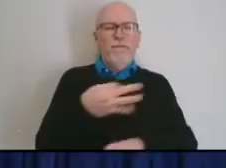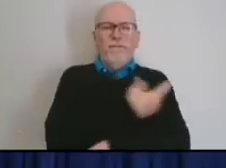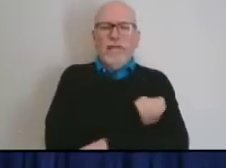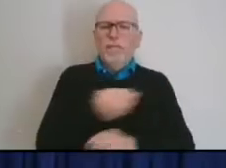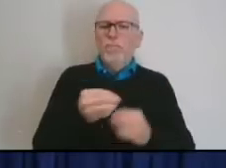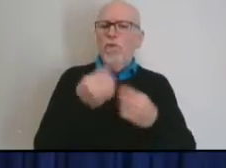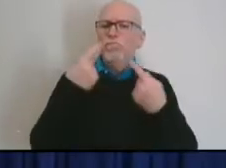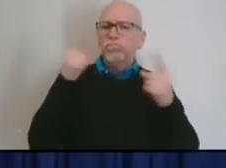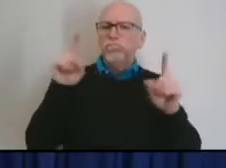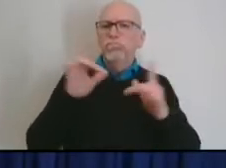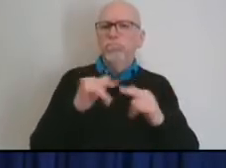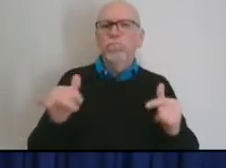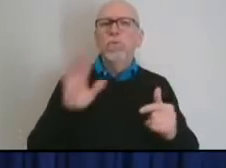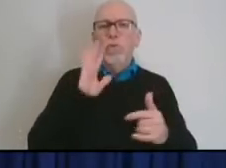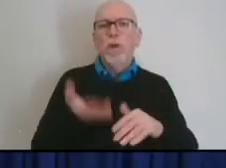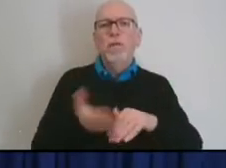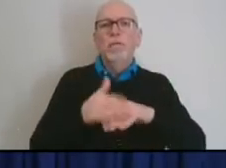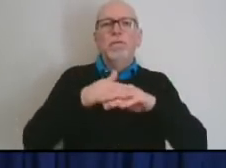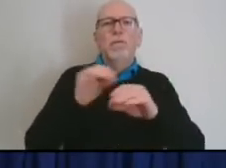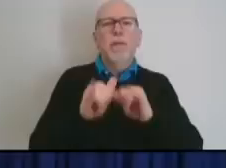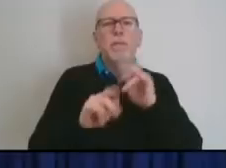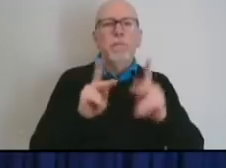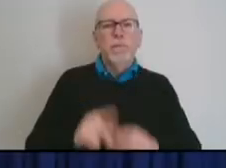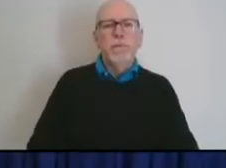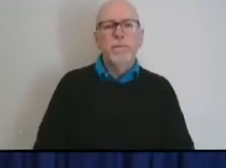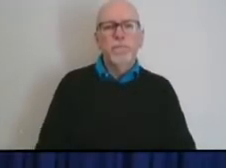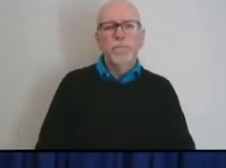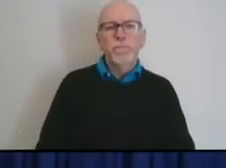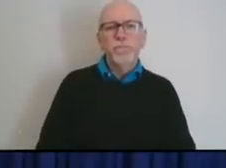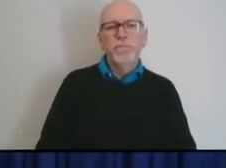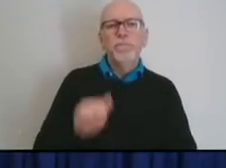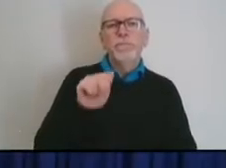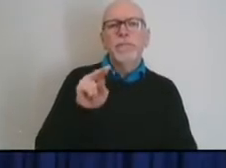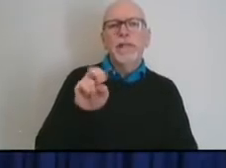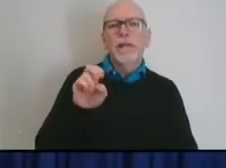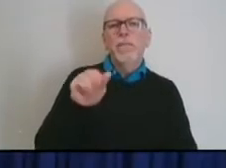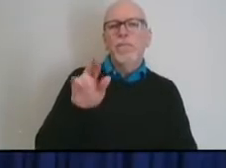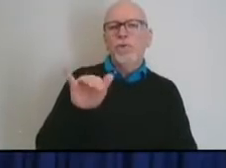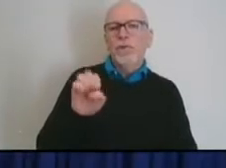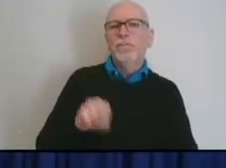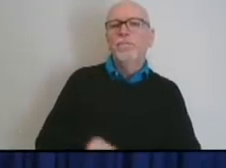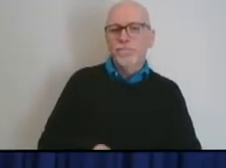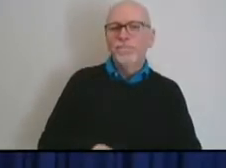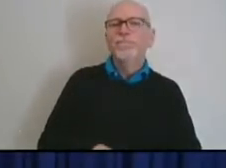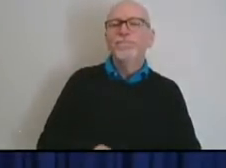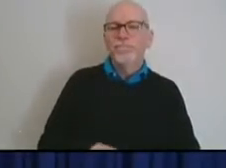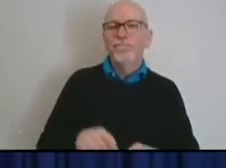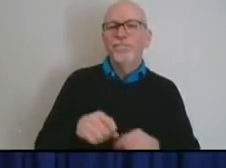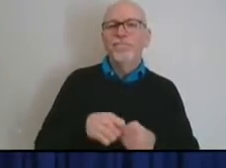populations. And with current publishing. Afternoon, Ann.